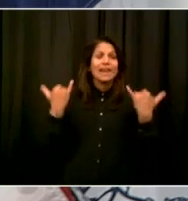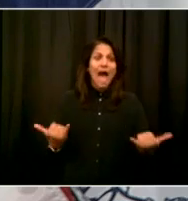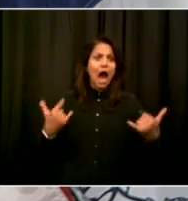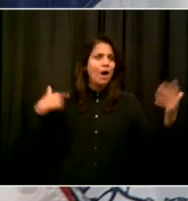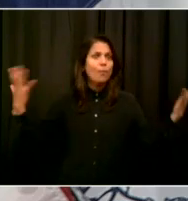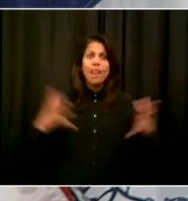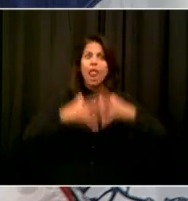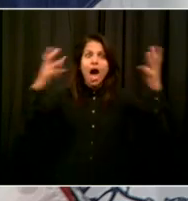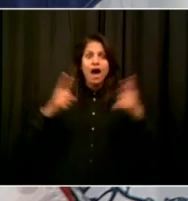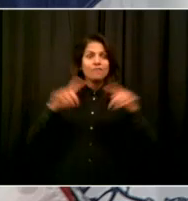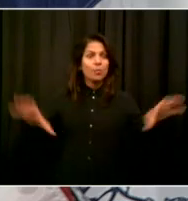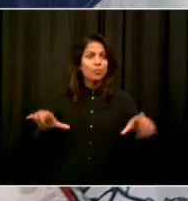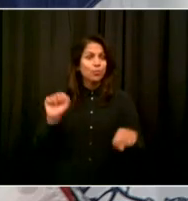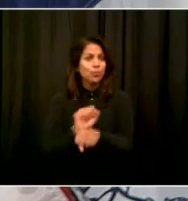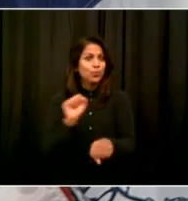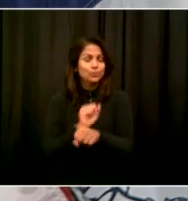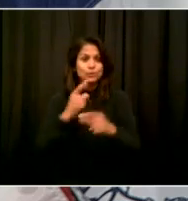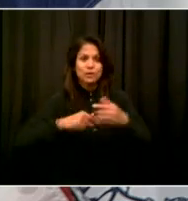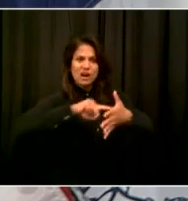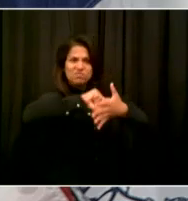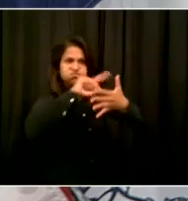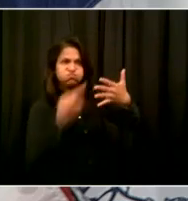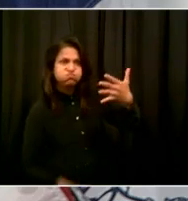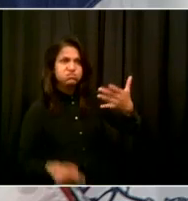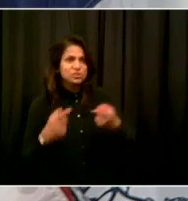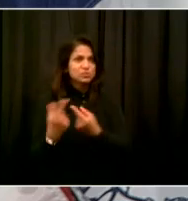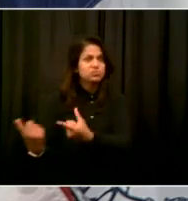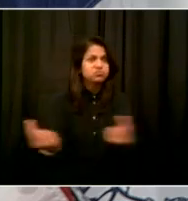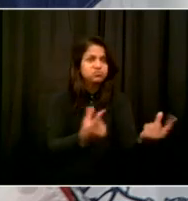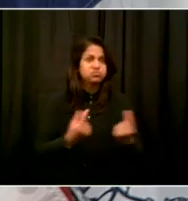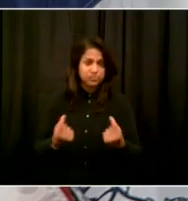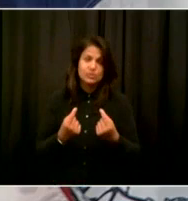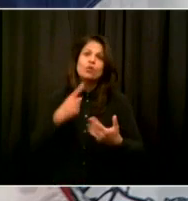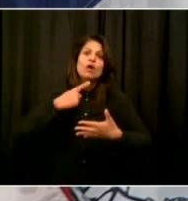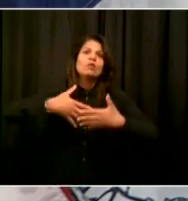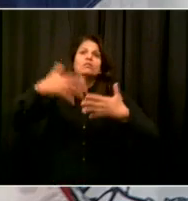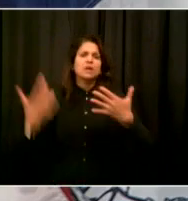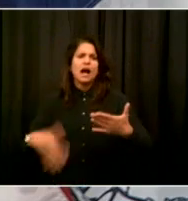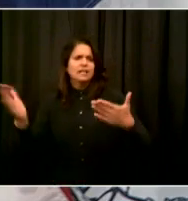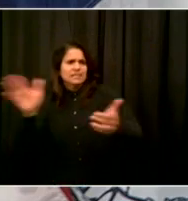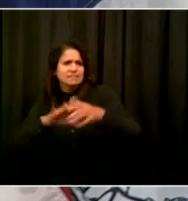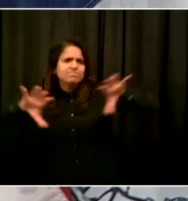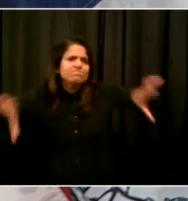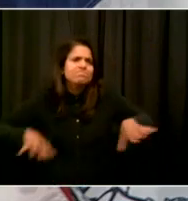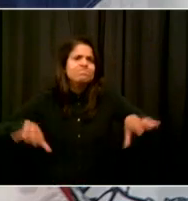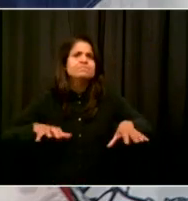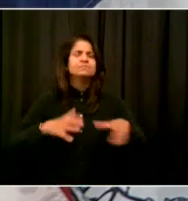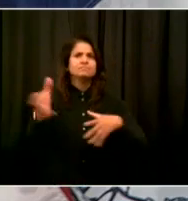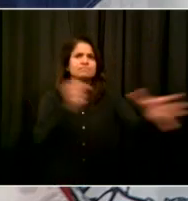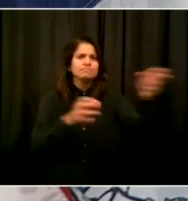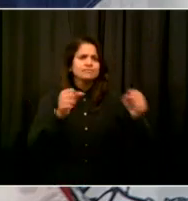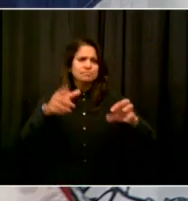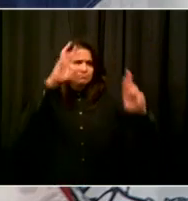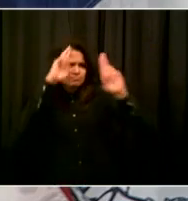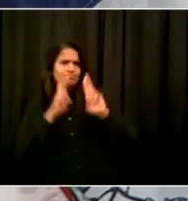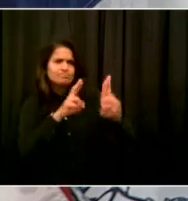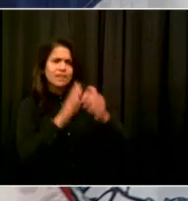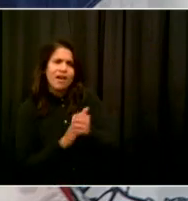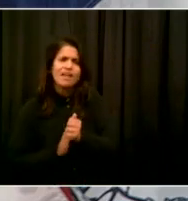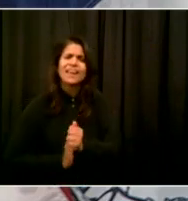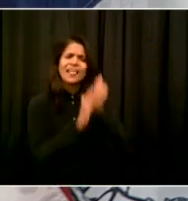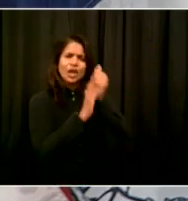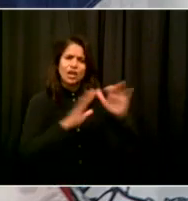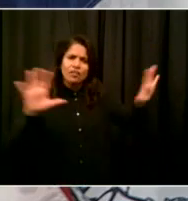nation already by showing that leadership is for everyone. Everyone's talents will be honored and respected. This is an